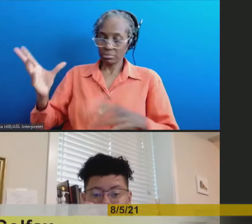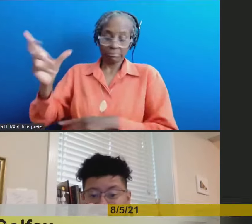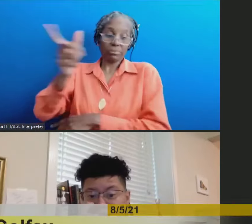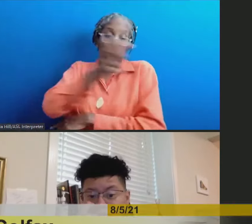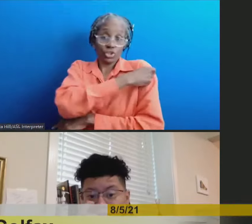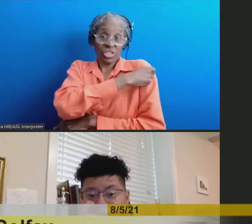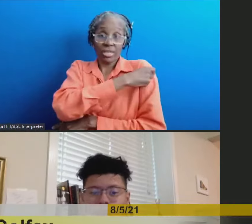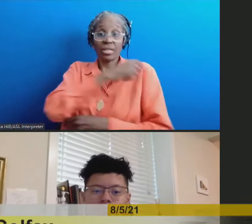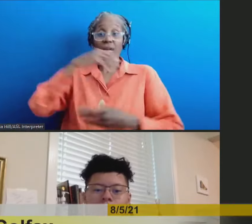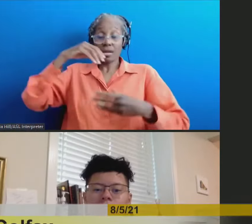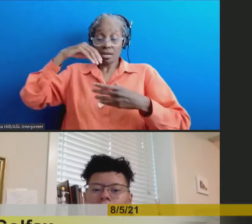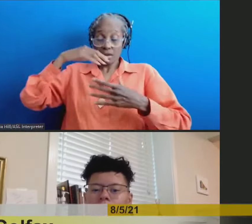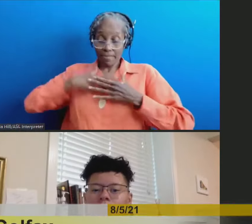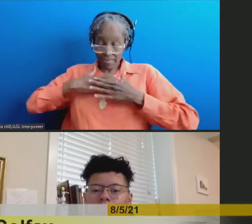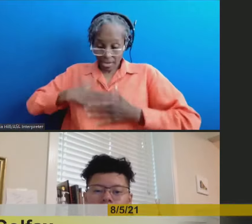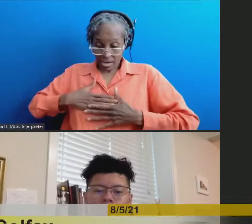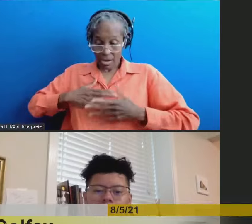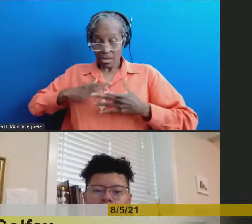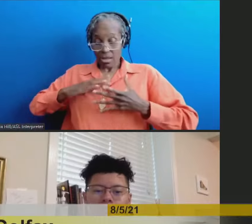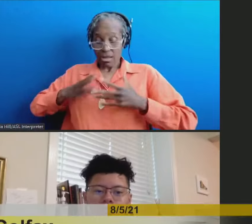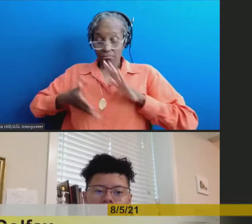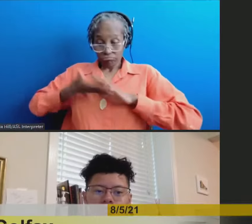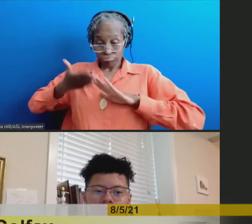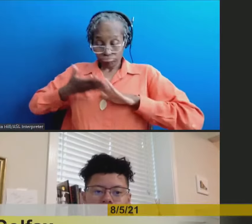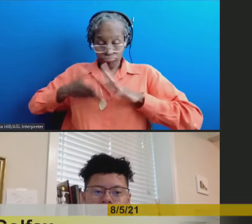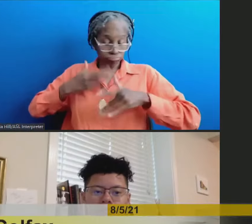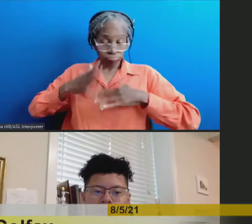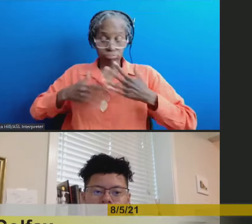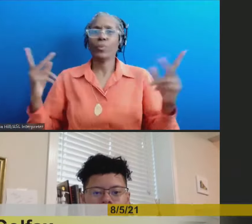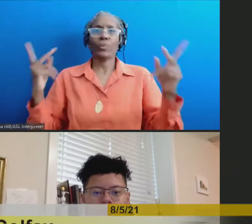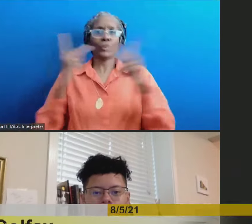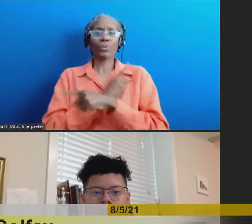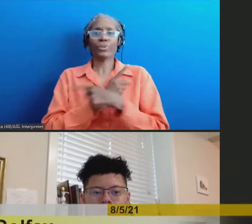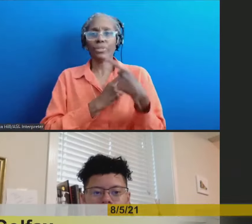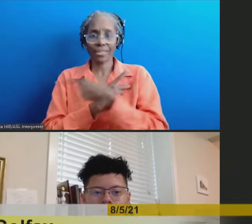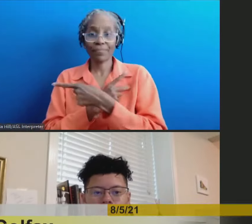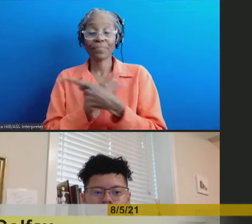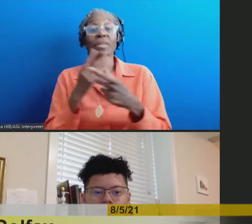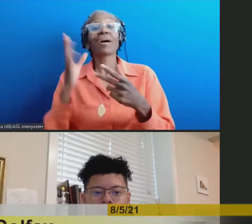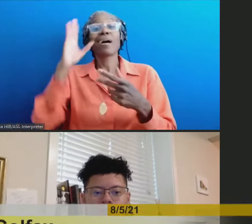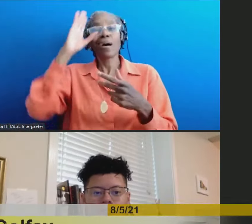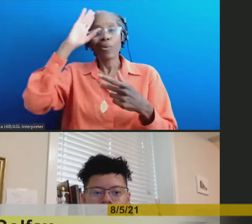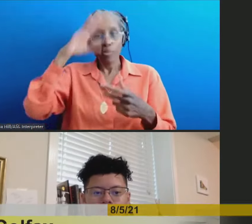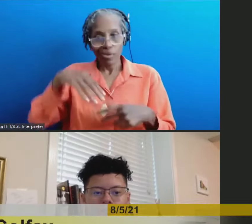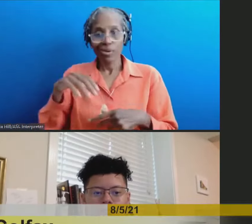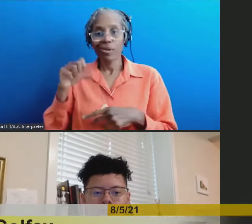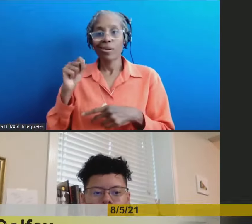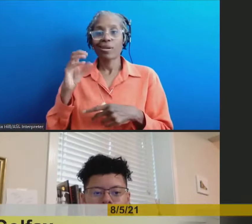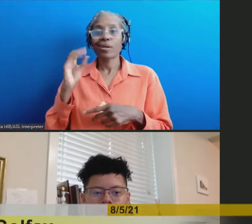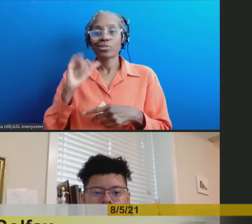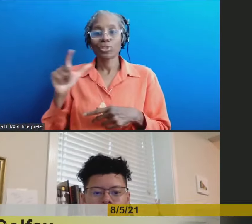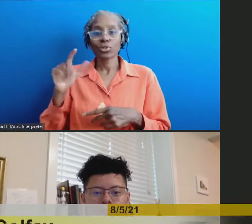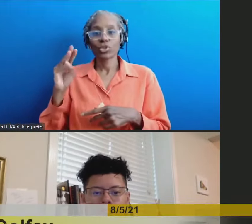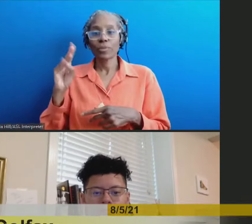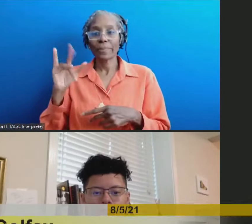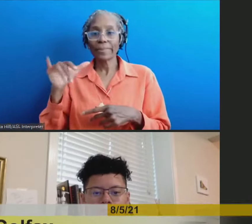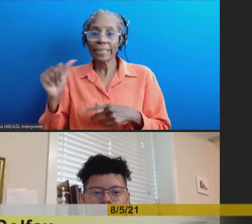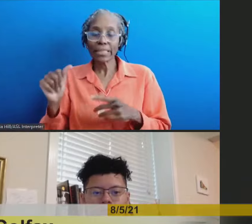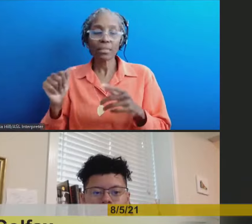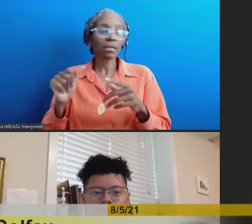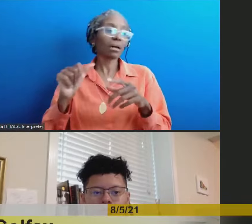And believe me, the symptoms of COVID-19 are far worse for so many and so forth about, the vaccines affecting